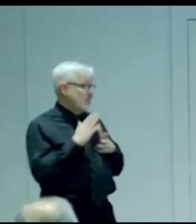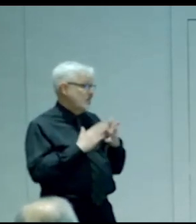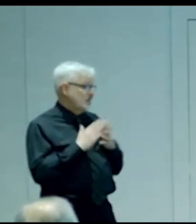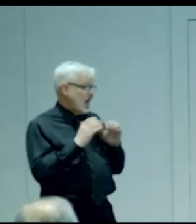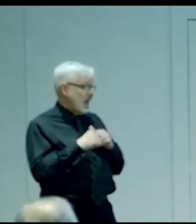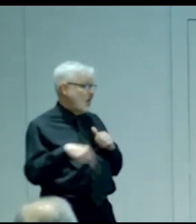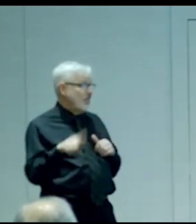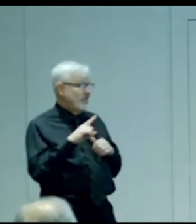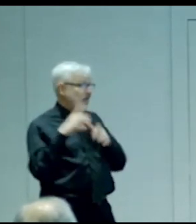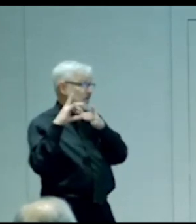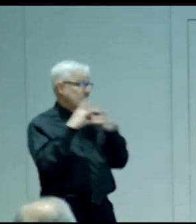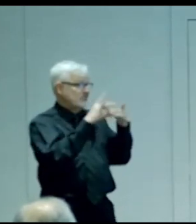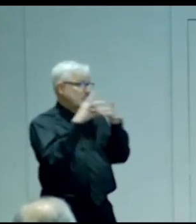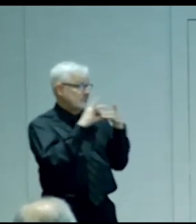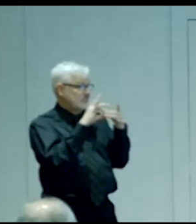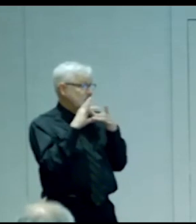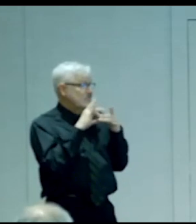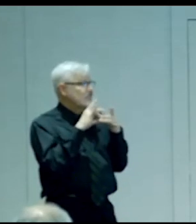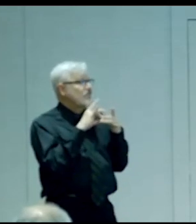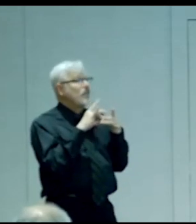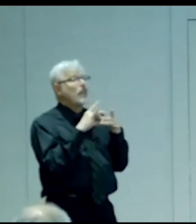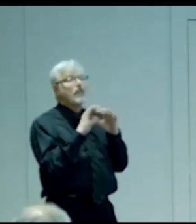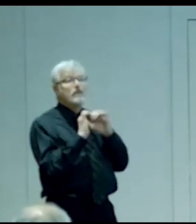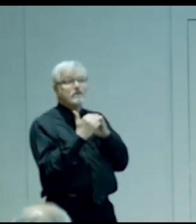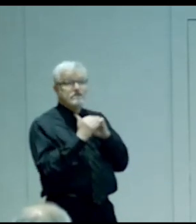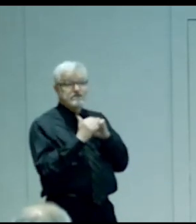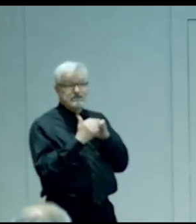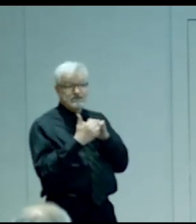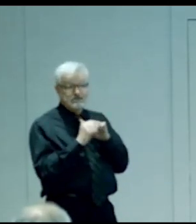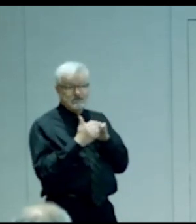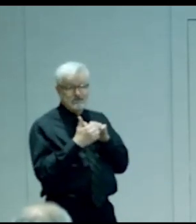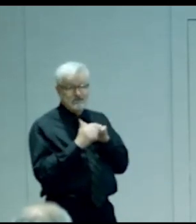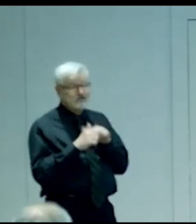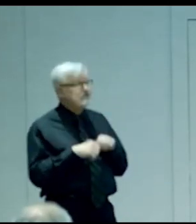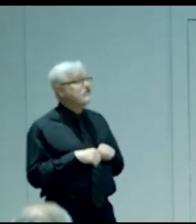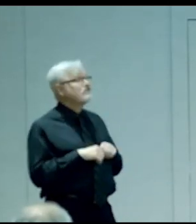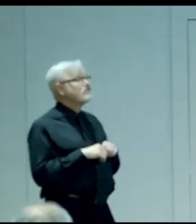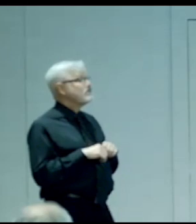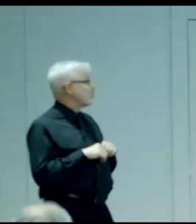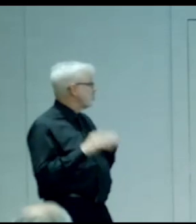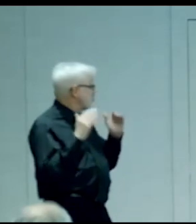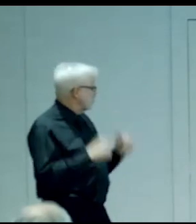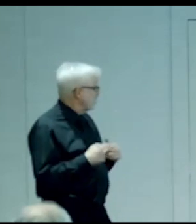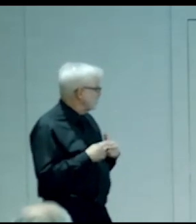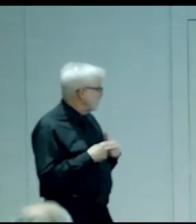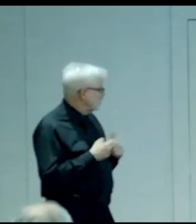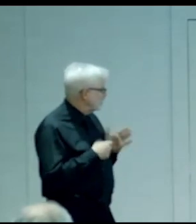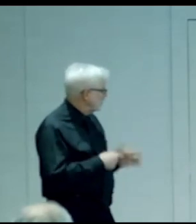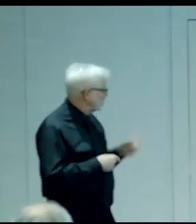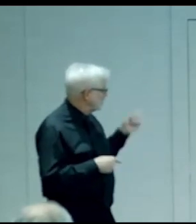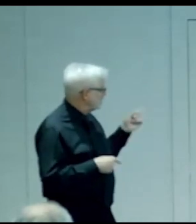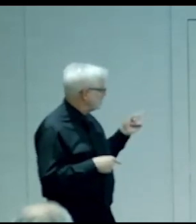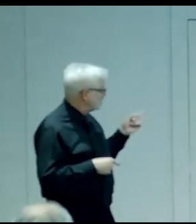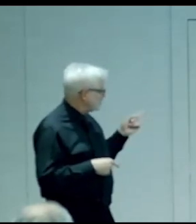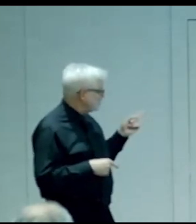they interact. And to do that, we took and found five, as the next slide shows, we